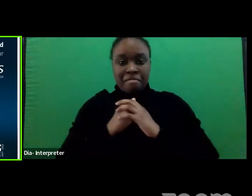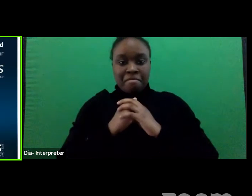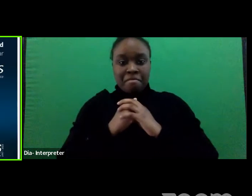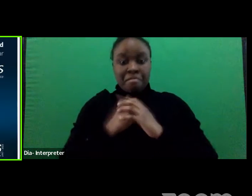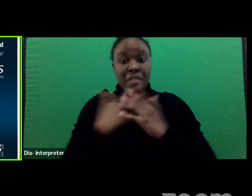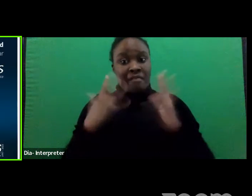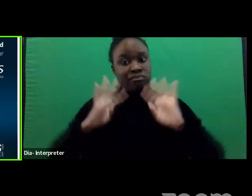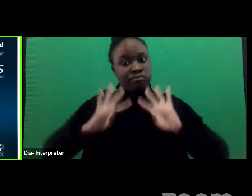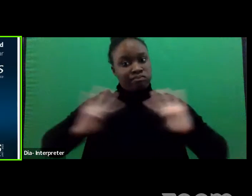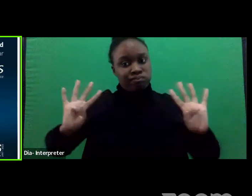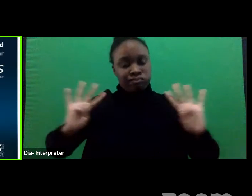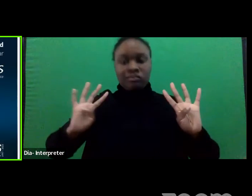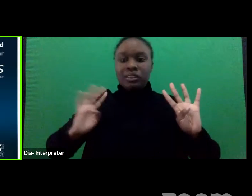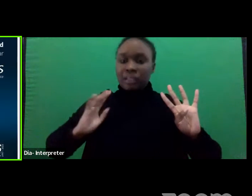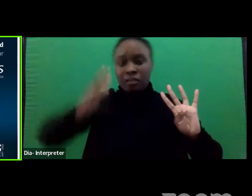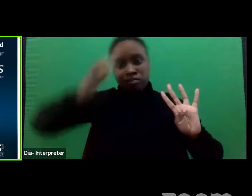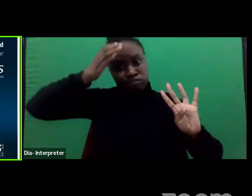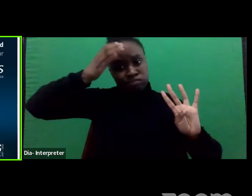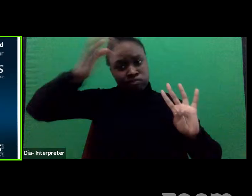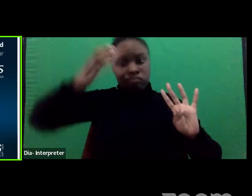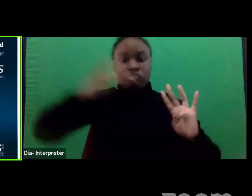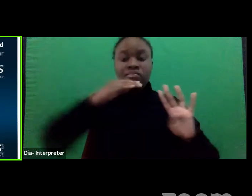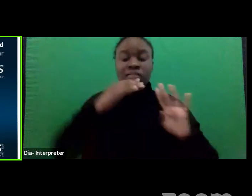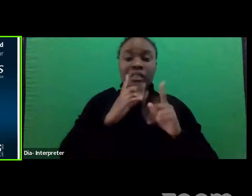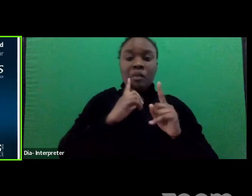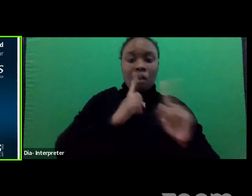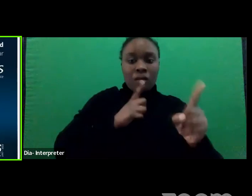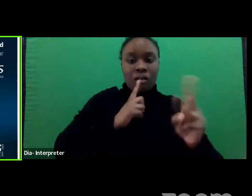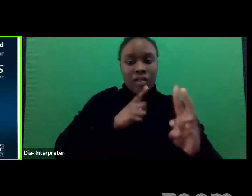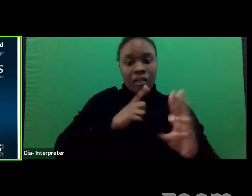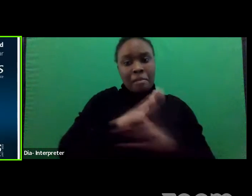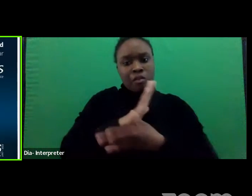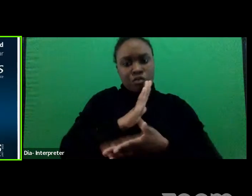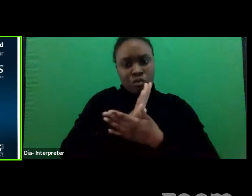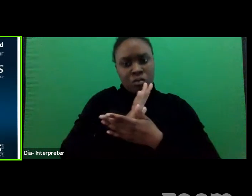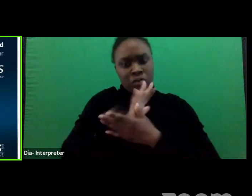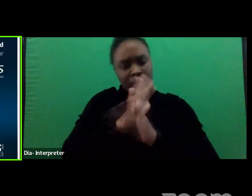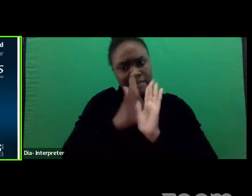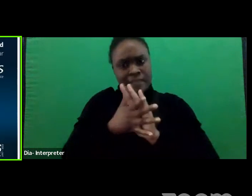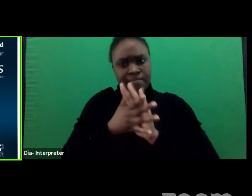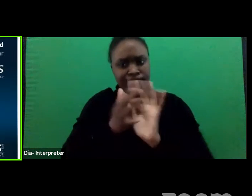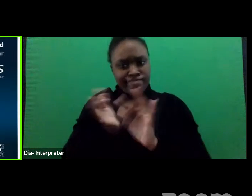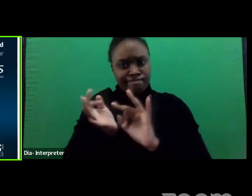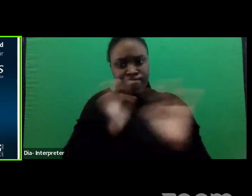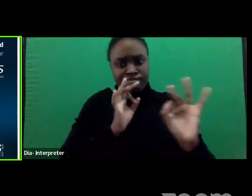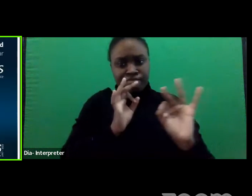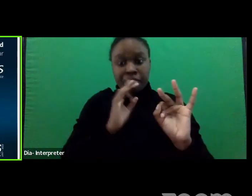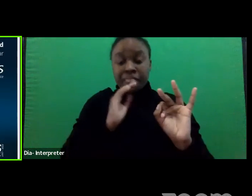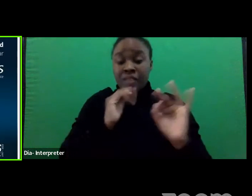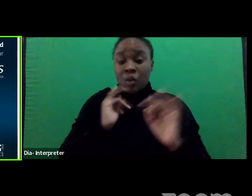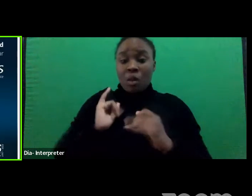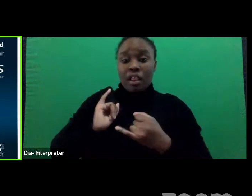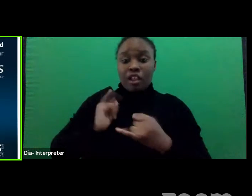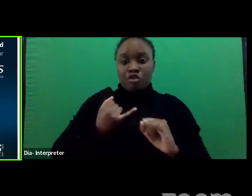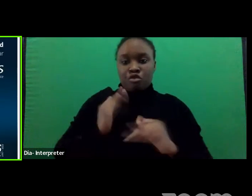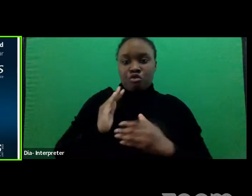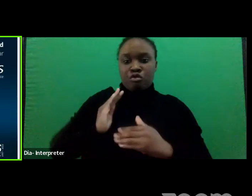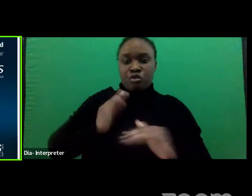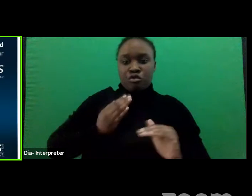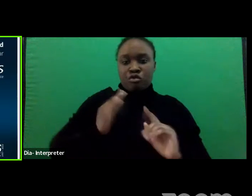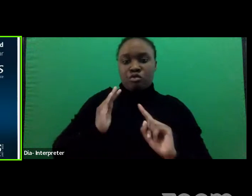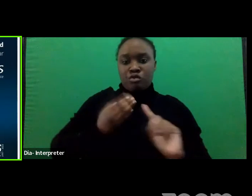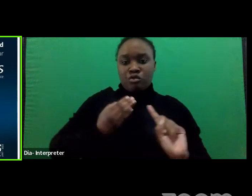me who are accompanying me to ensure that we engage with you this evening. I will be introducing the panel. As I'm introducing the